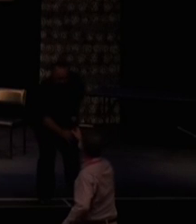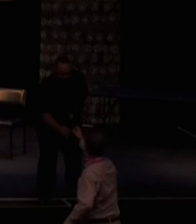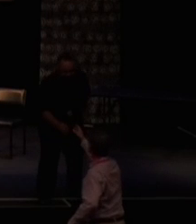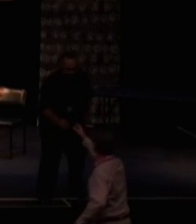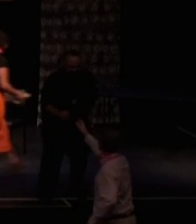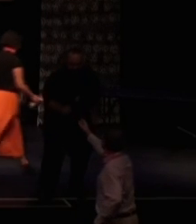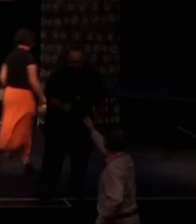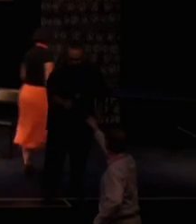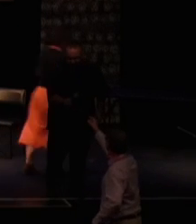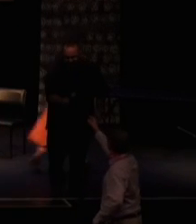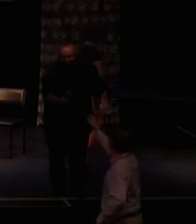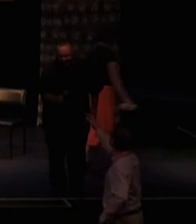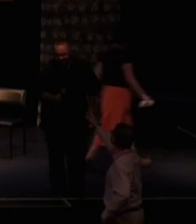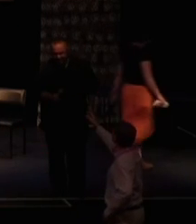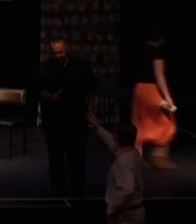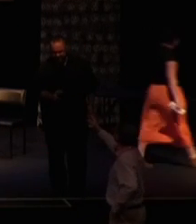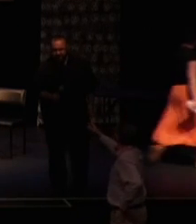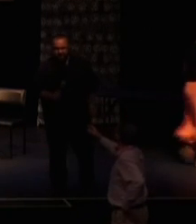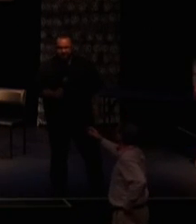Yeah. Team water.